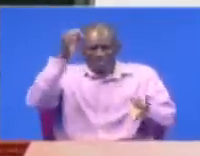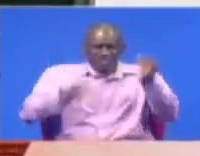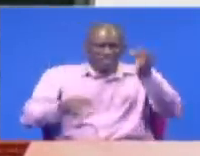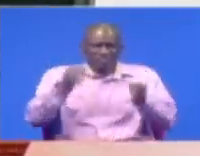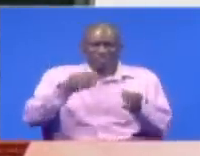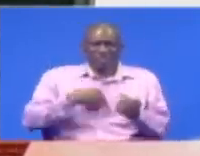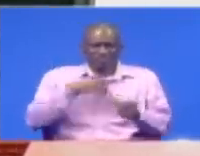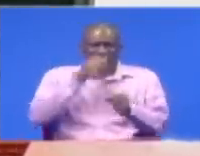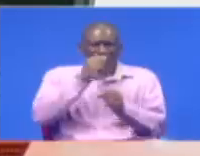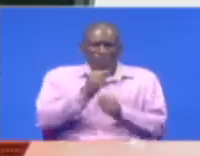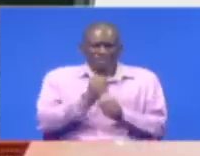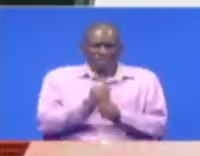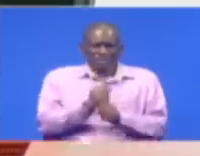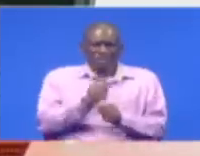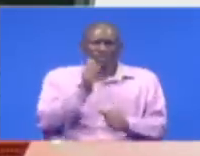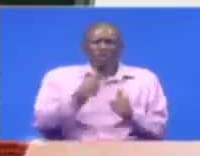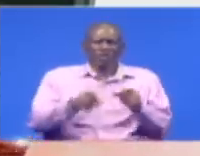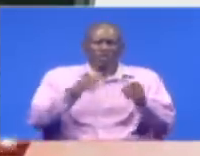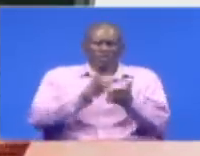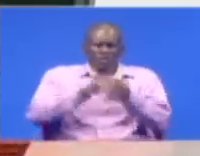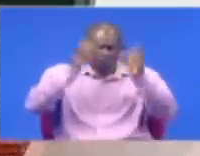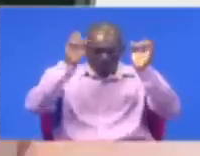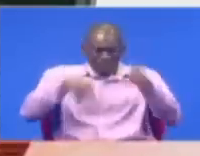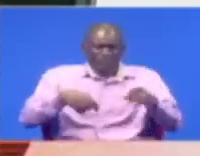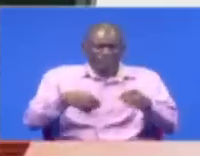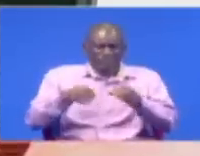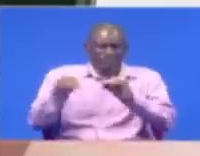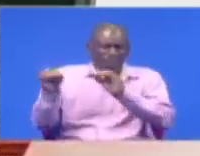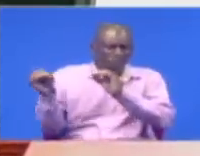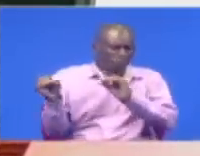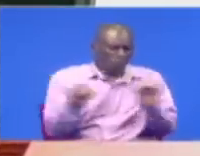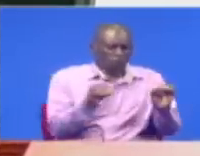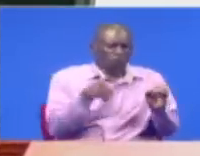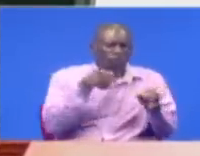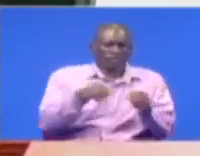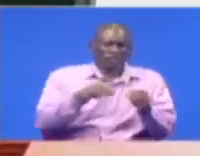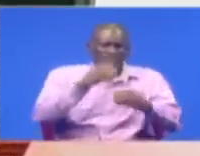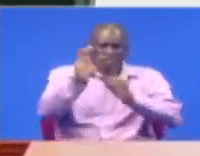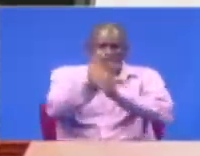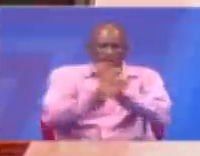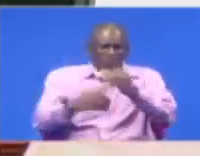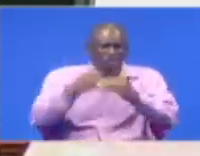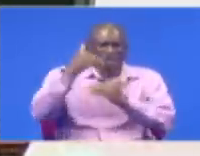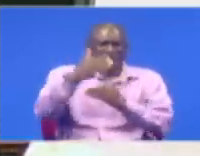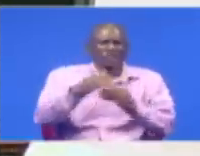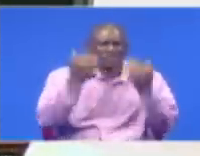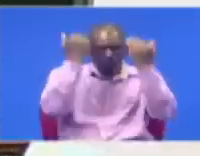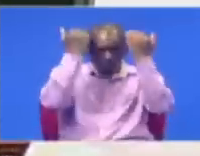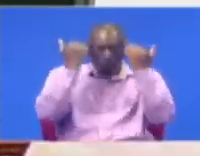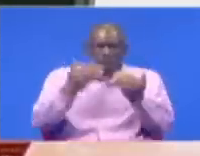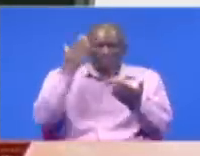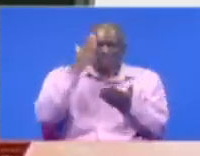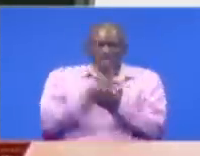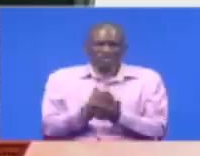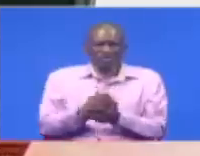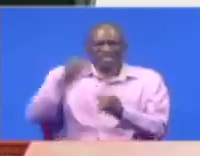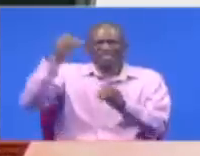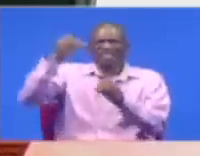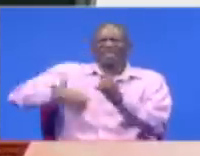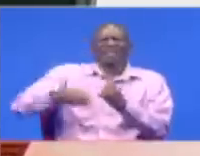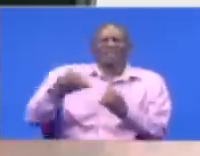got to be made that we must move this country forward. Judiciary actually comes at the tail